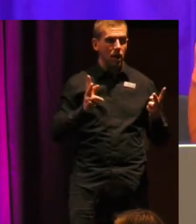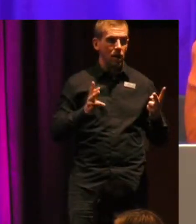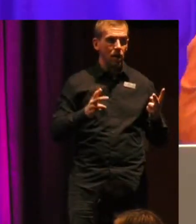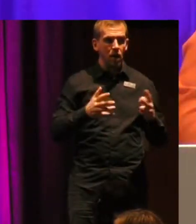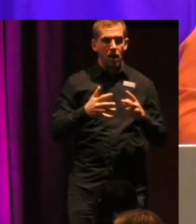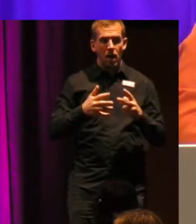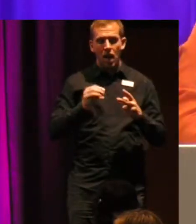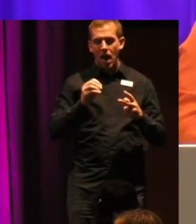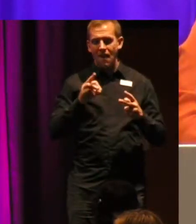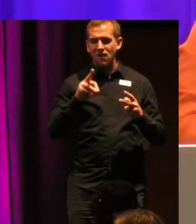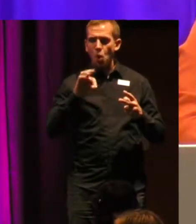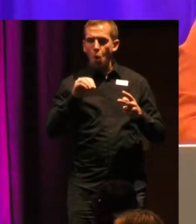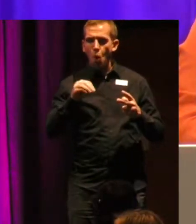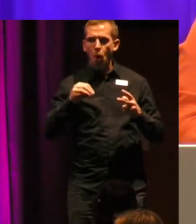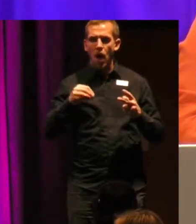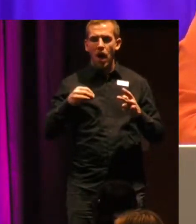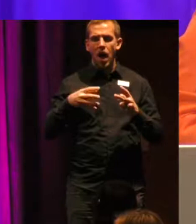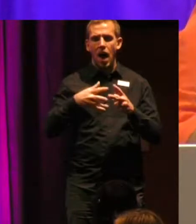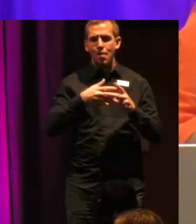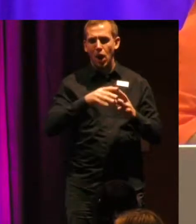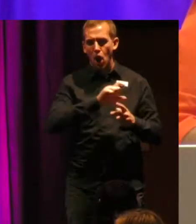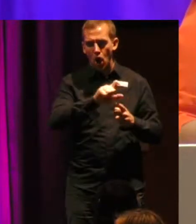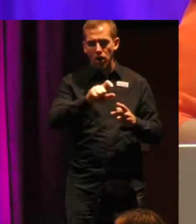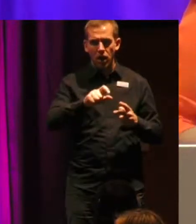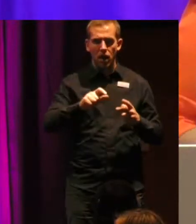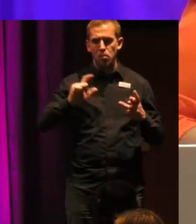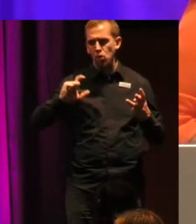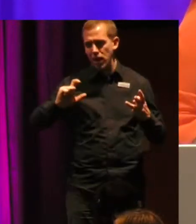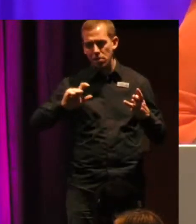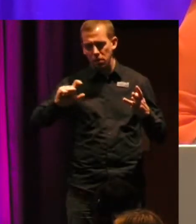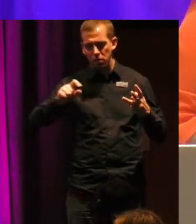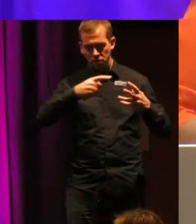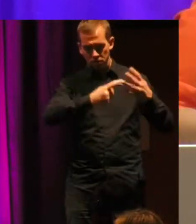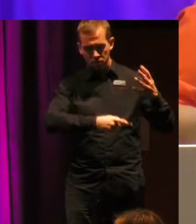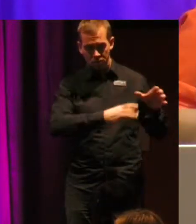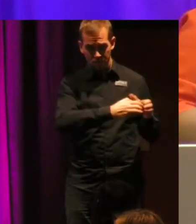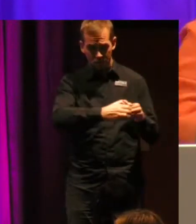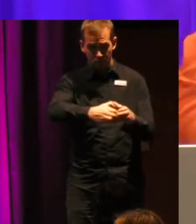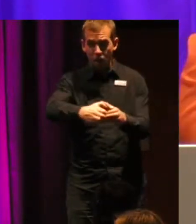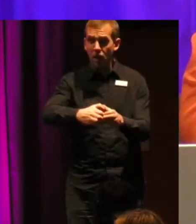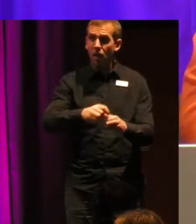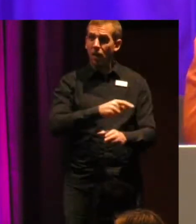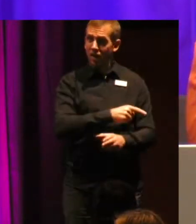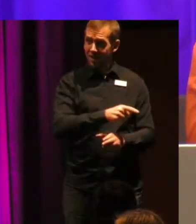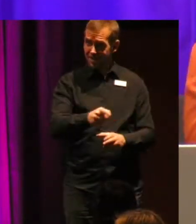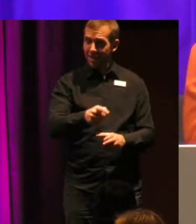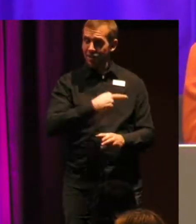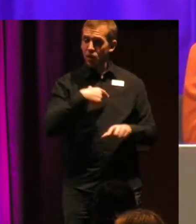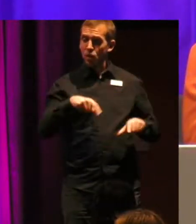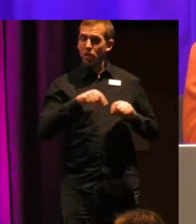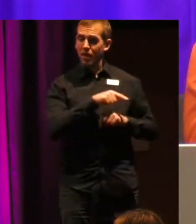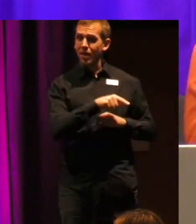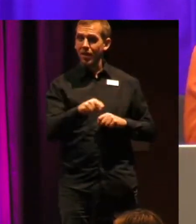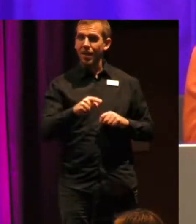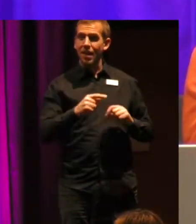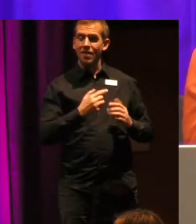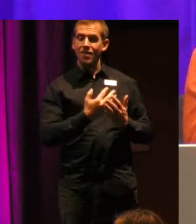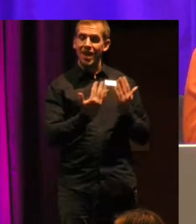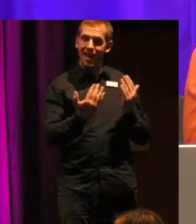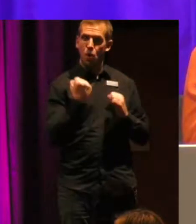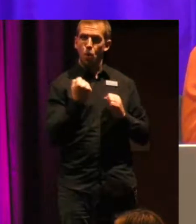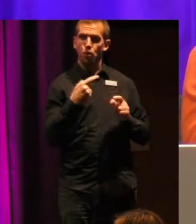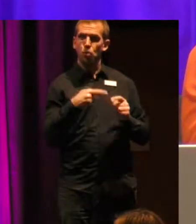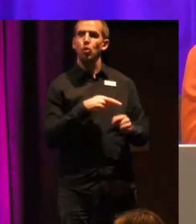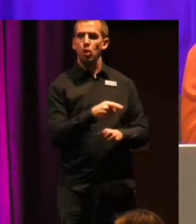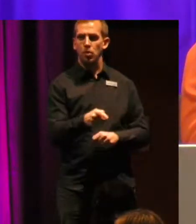African Americans or people of color, Muslims, et cetera, they were getting a higher number of intimidating or